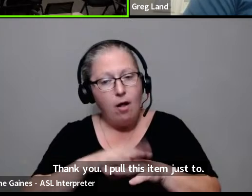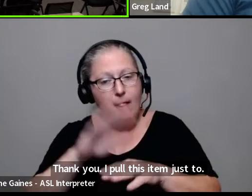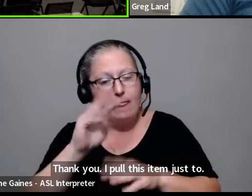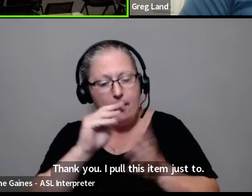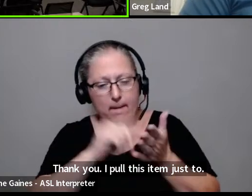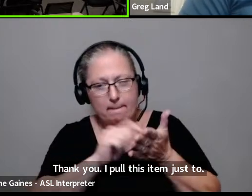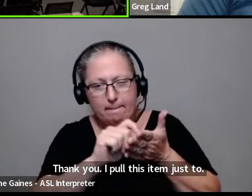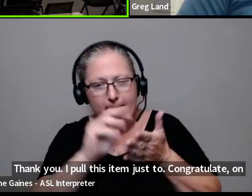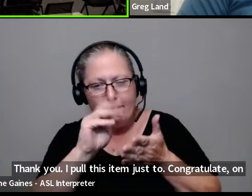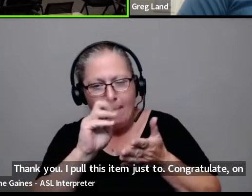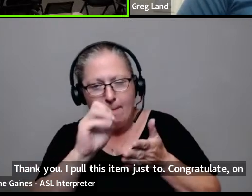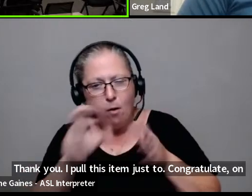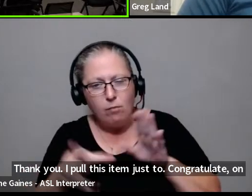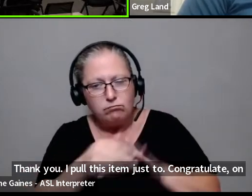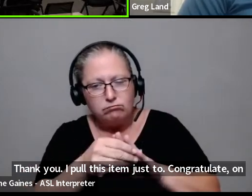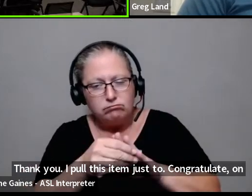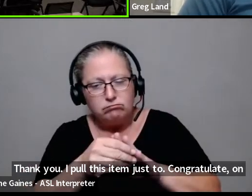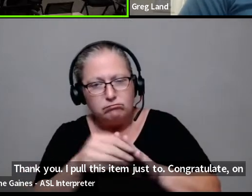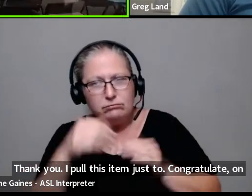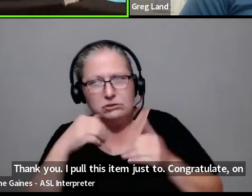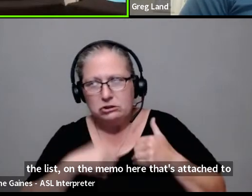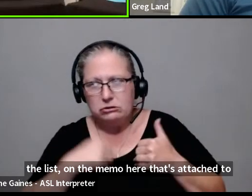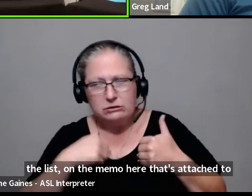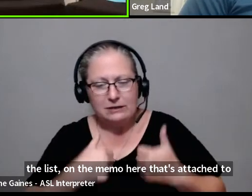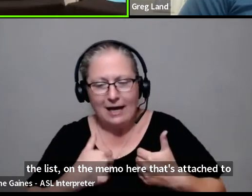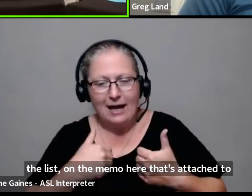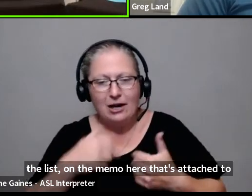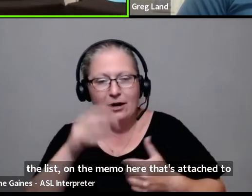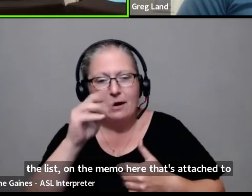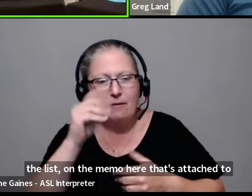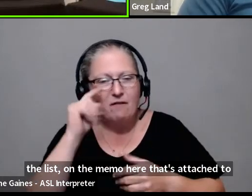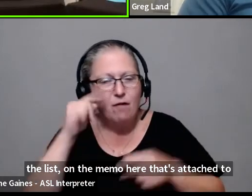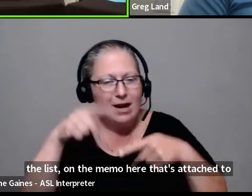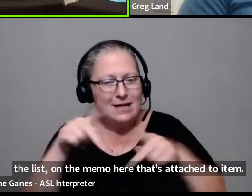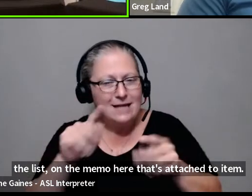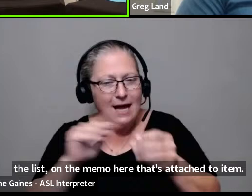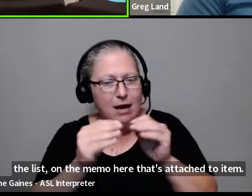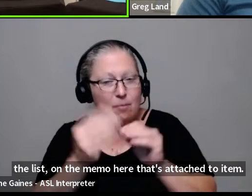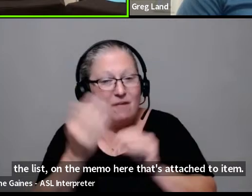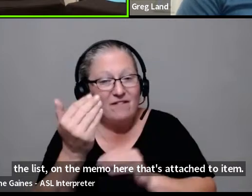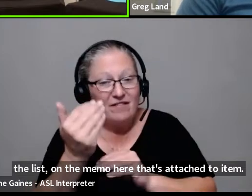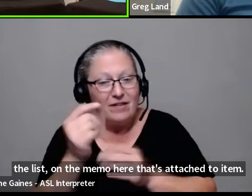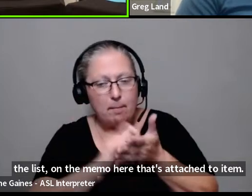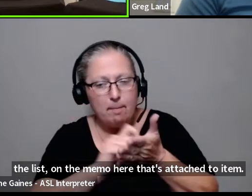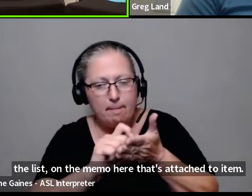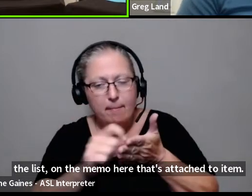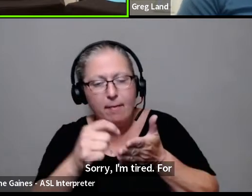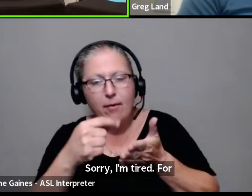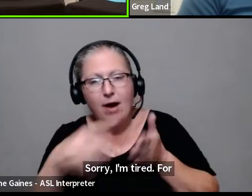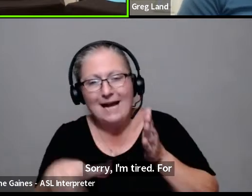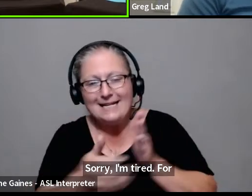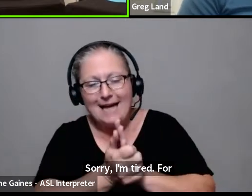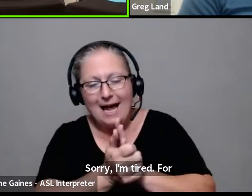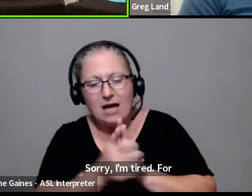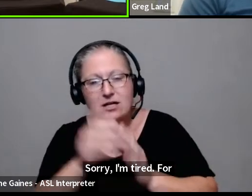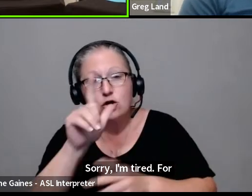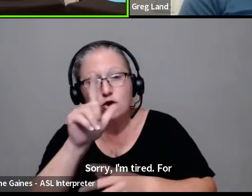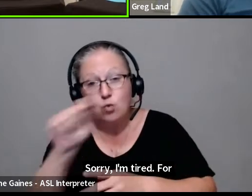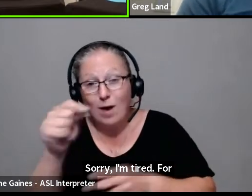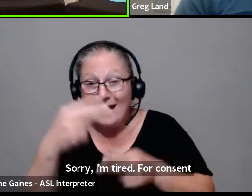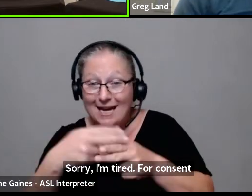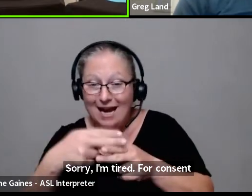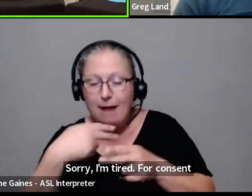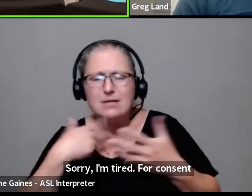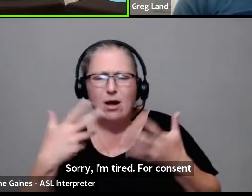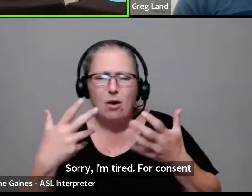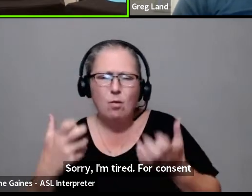that's attached to item, sorry, I'm tired. The item for consent item 15, there's a memo attached on the agenda with 20 names. And I just want